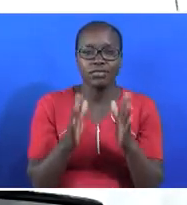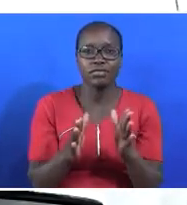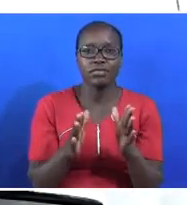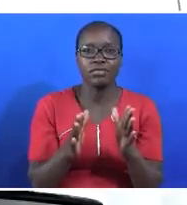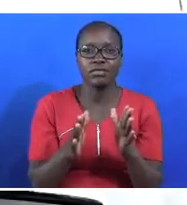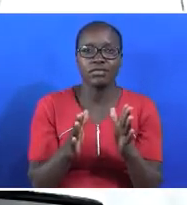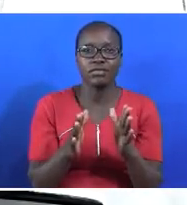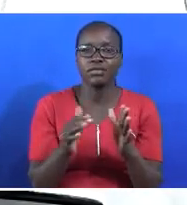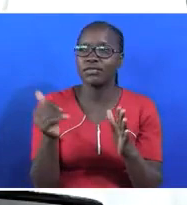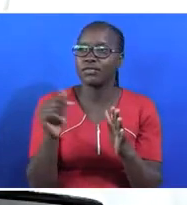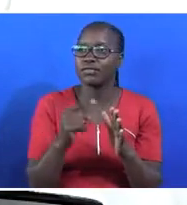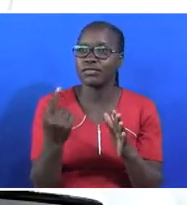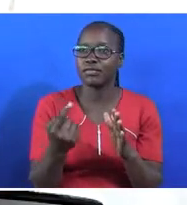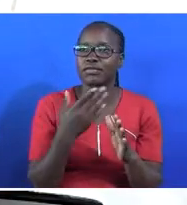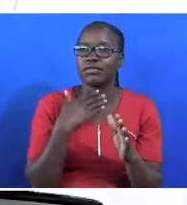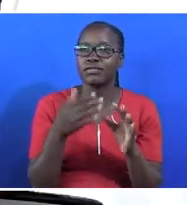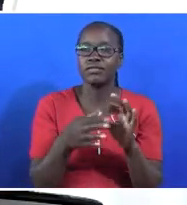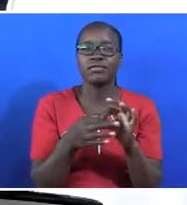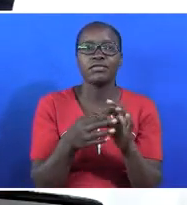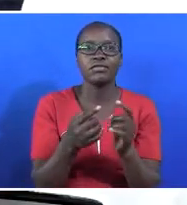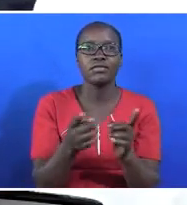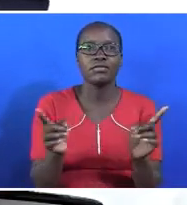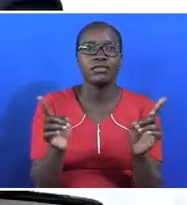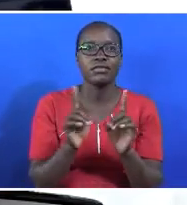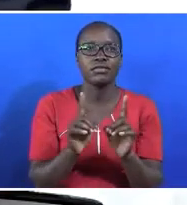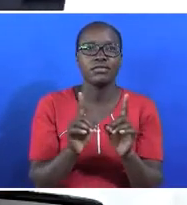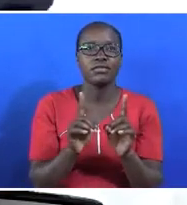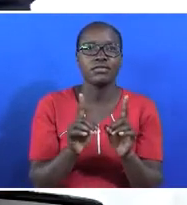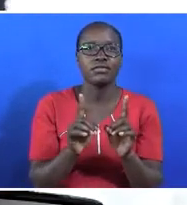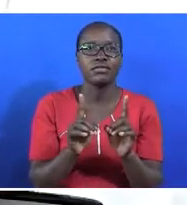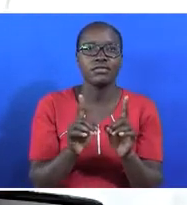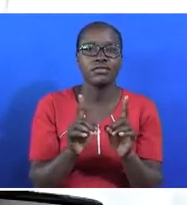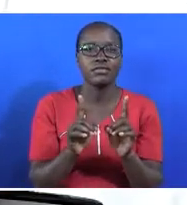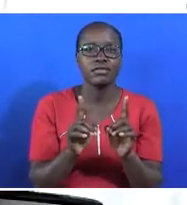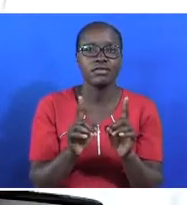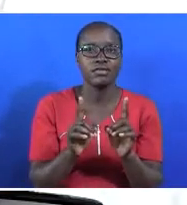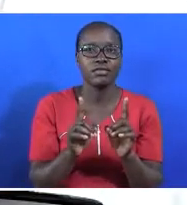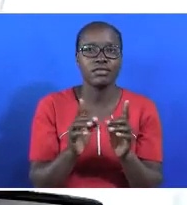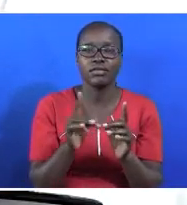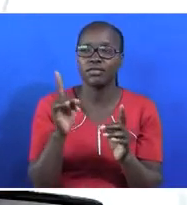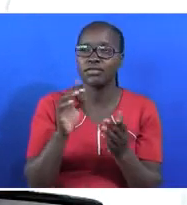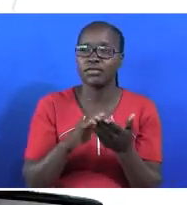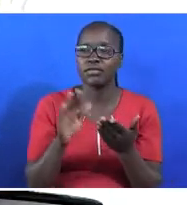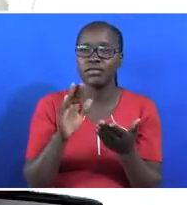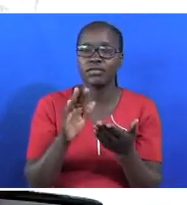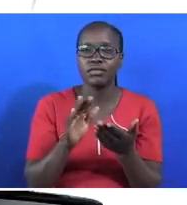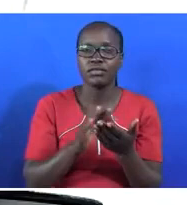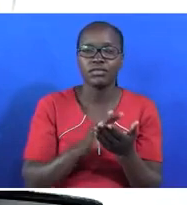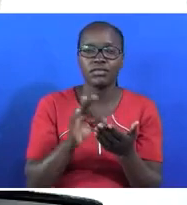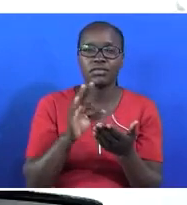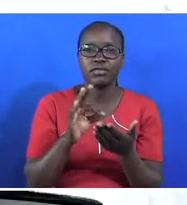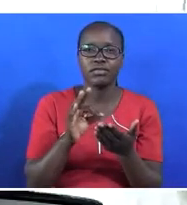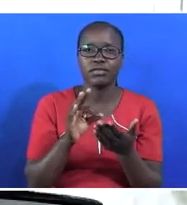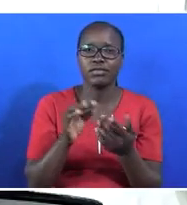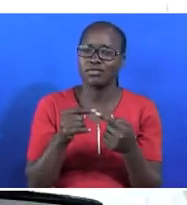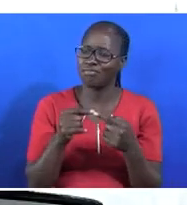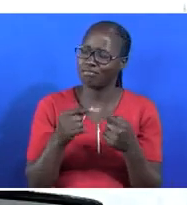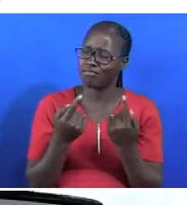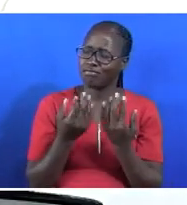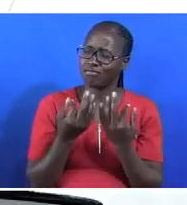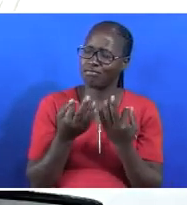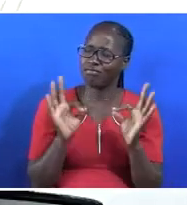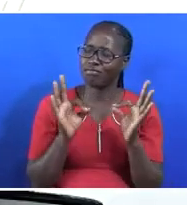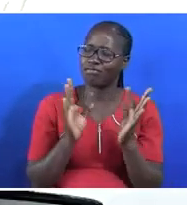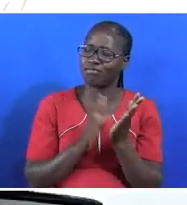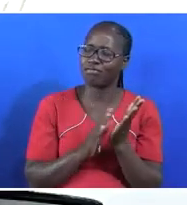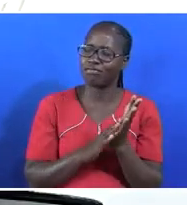there anyone who wants to join us? One more soul for the kingdom. Just break free. Praise